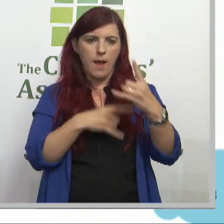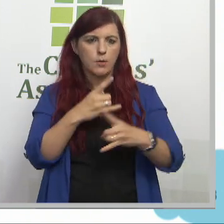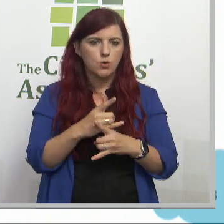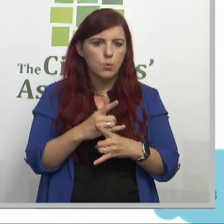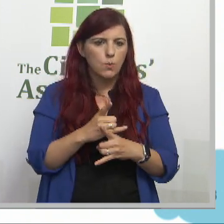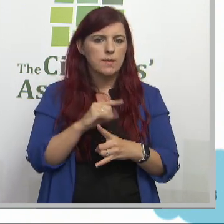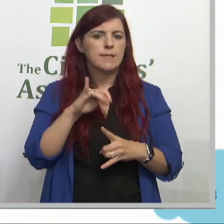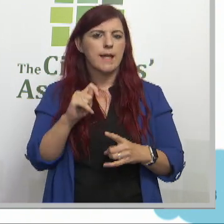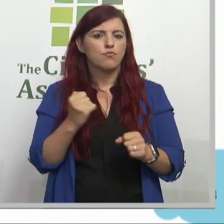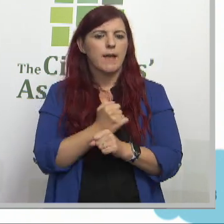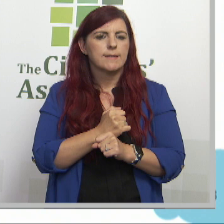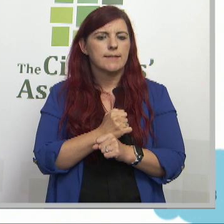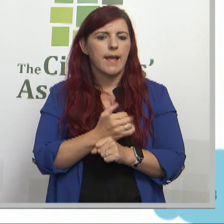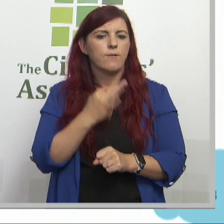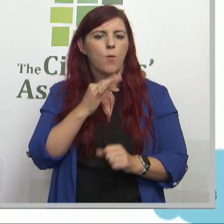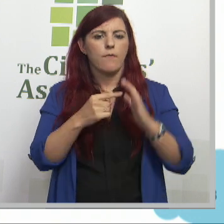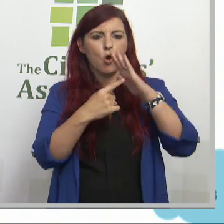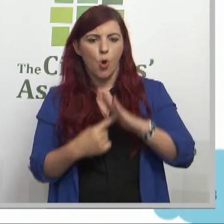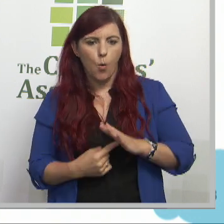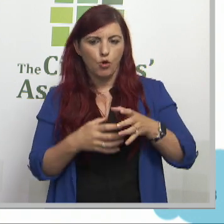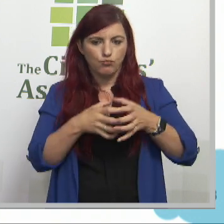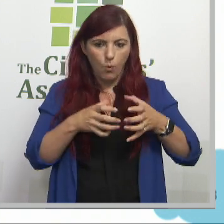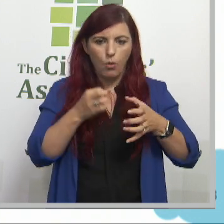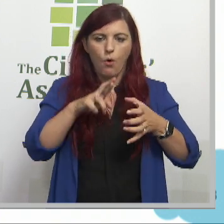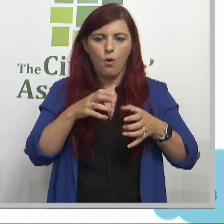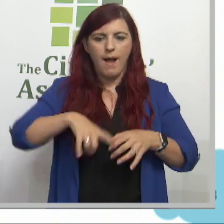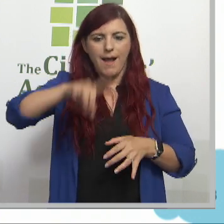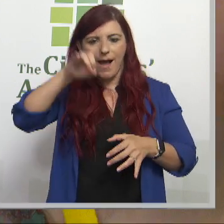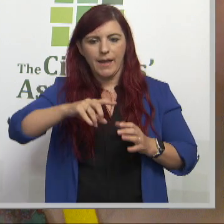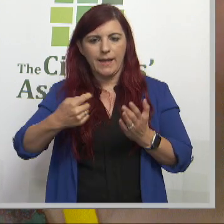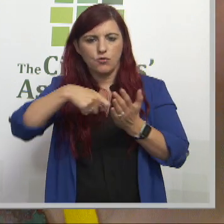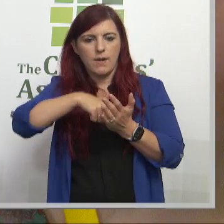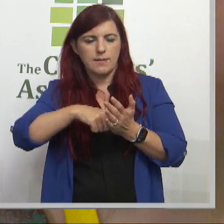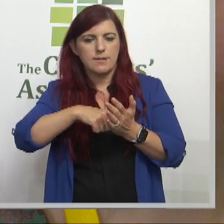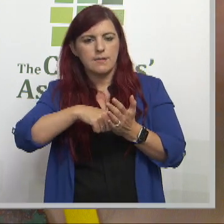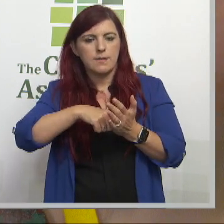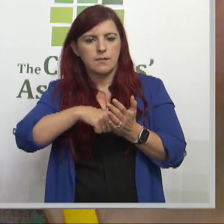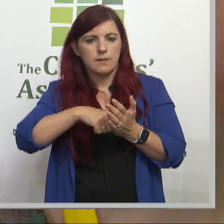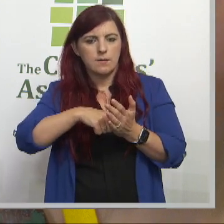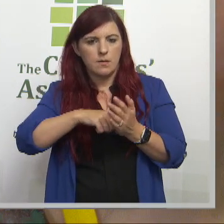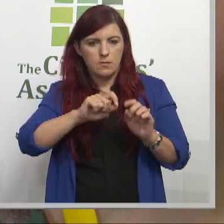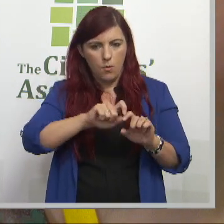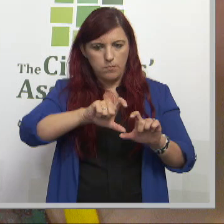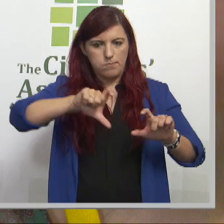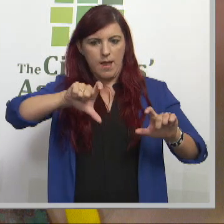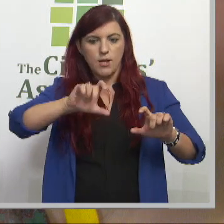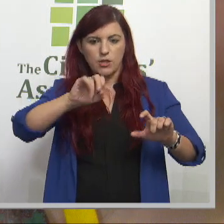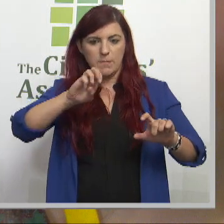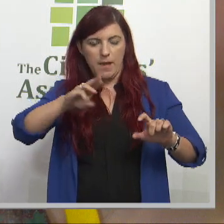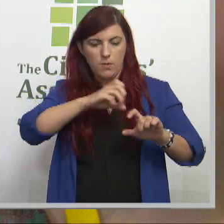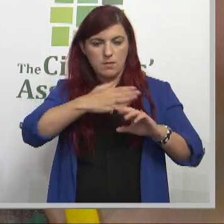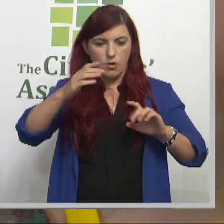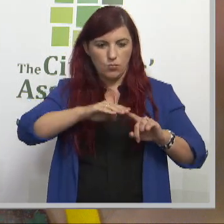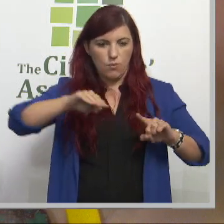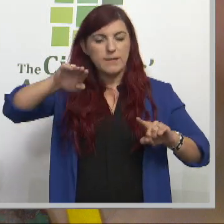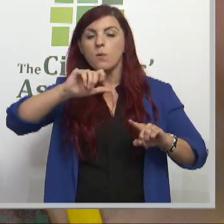hit lower growth or higher interest rates. And you can see it starts to rise, but it's not a terribly worrying picture. It's still in and around